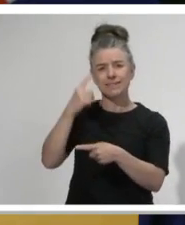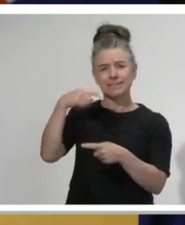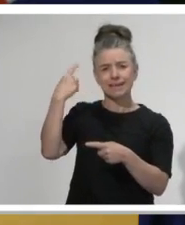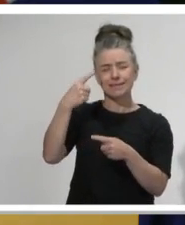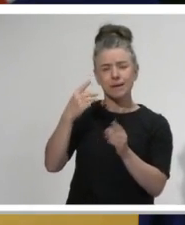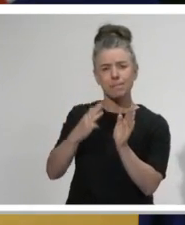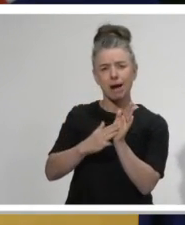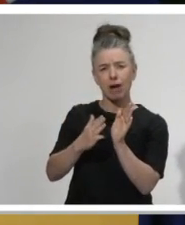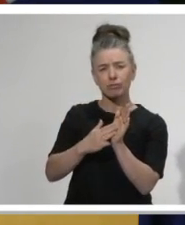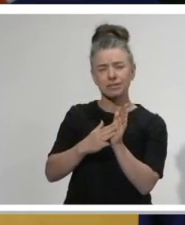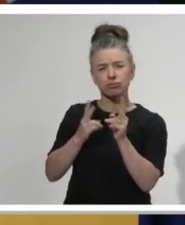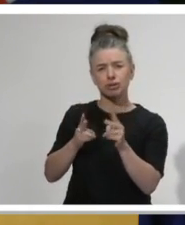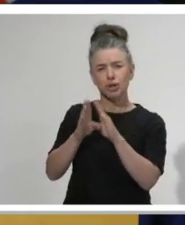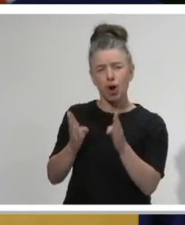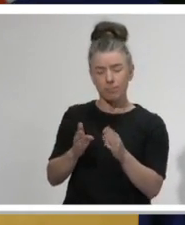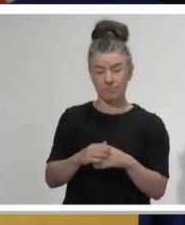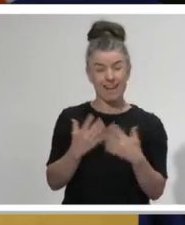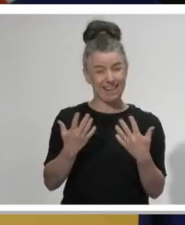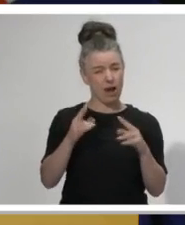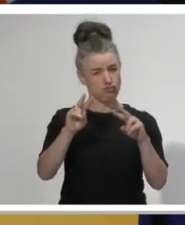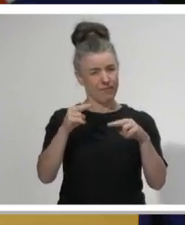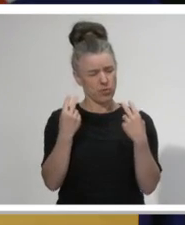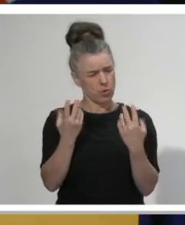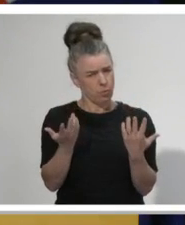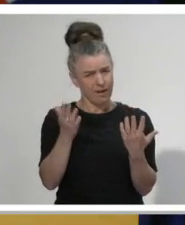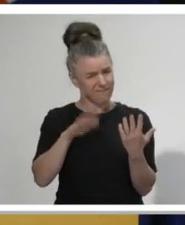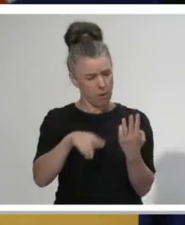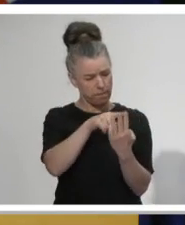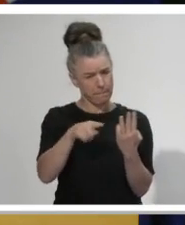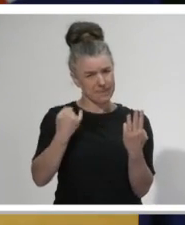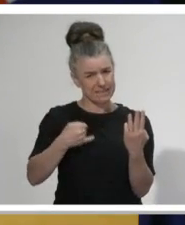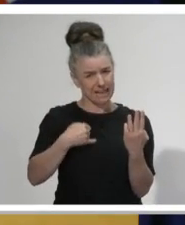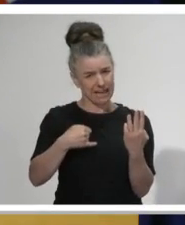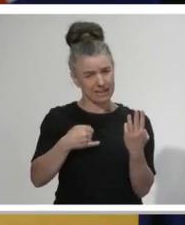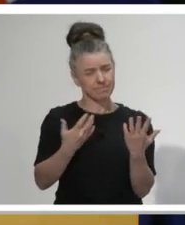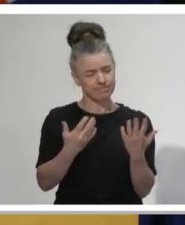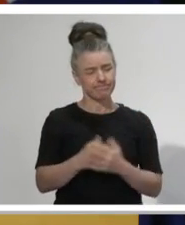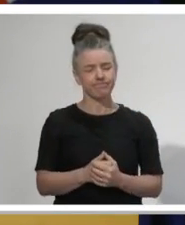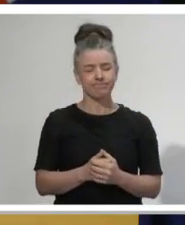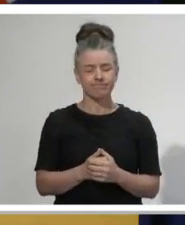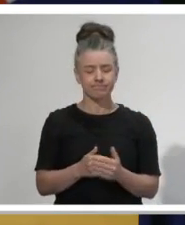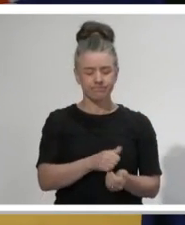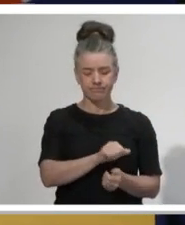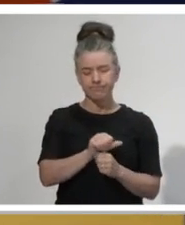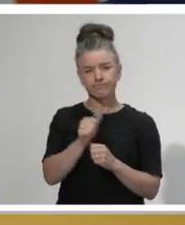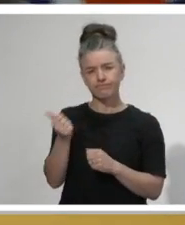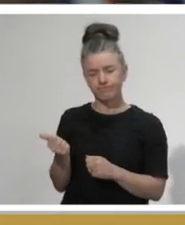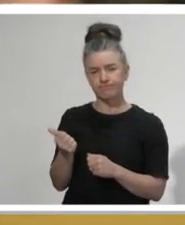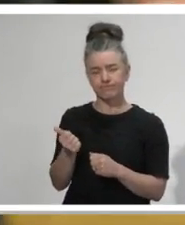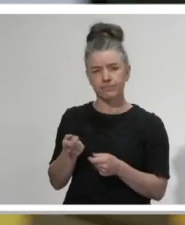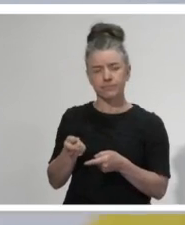is in progress to understand how and where the infection may have occurred. Thank you. Thank you very much, Dr.